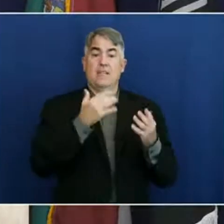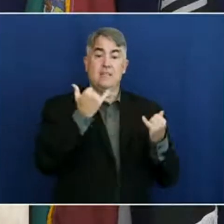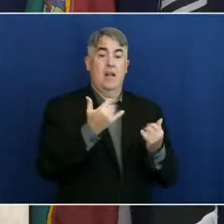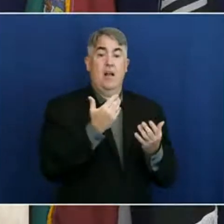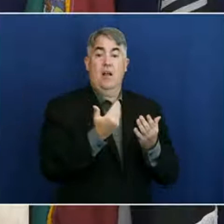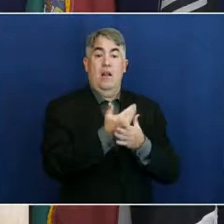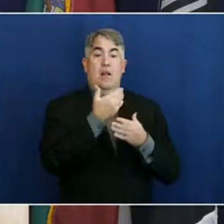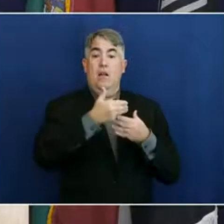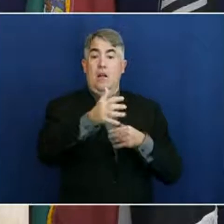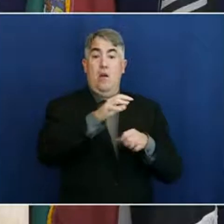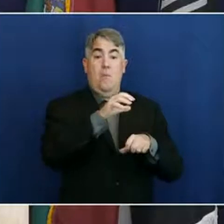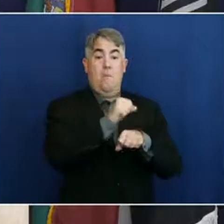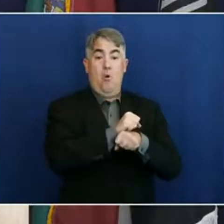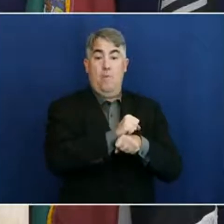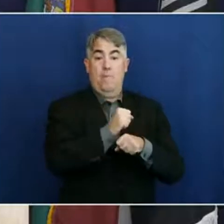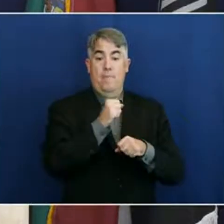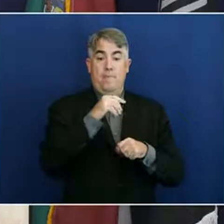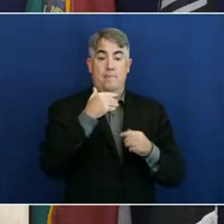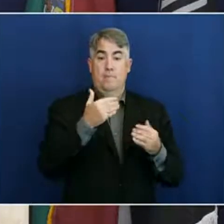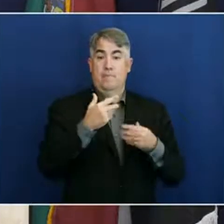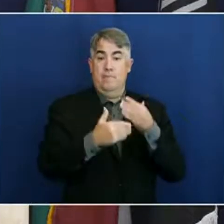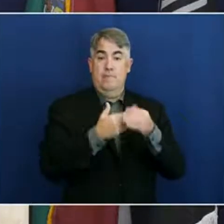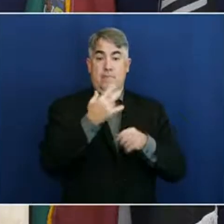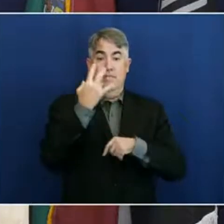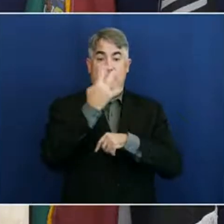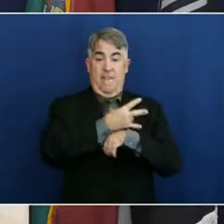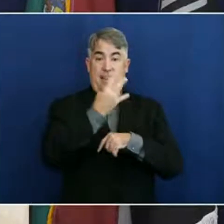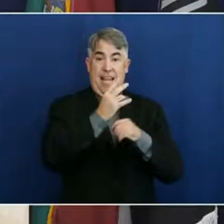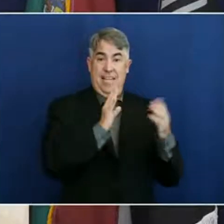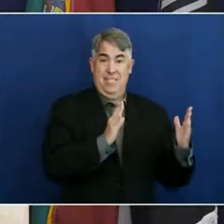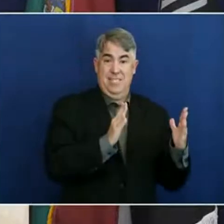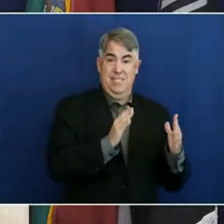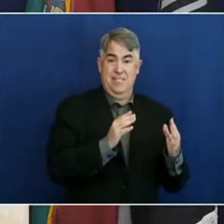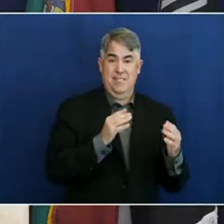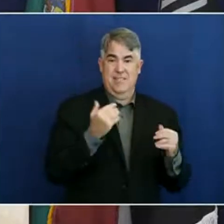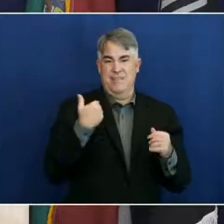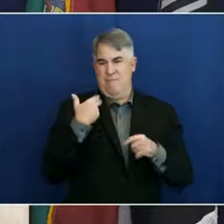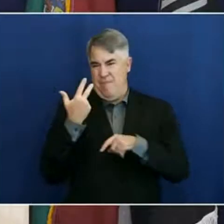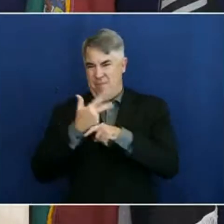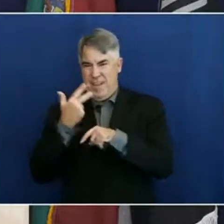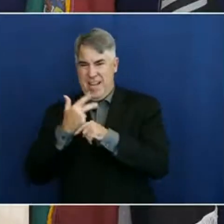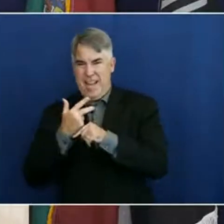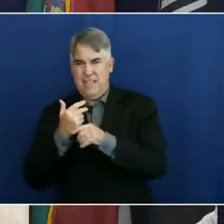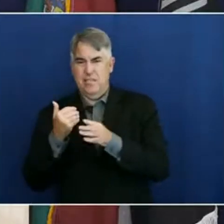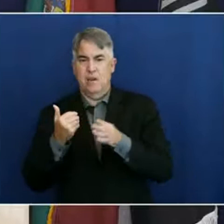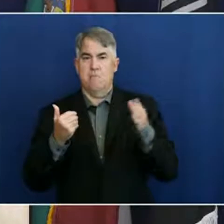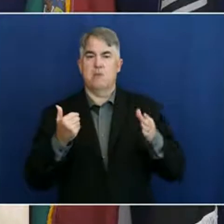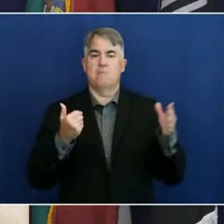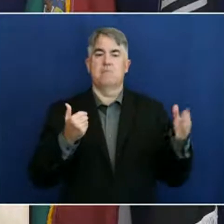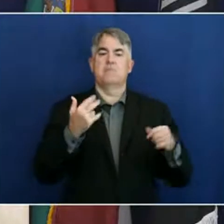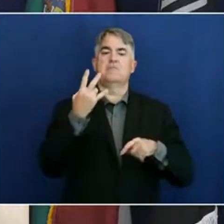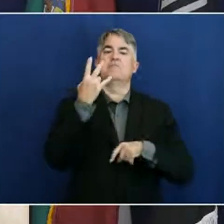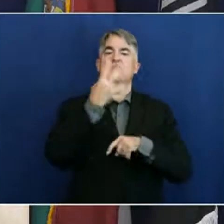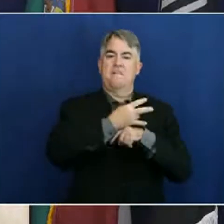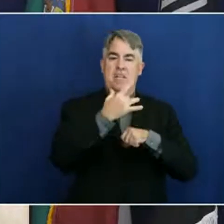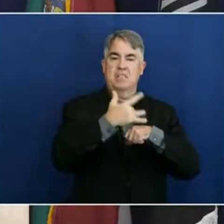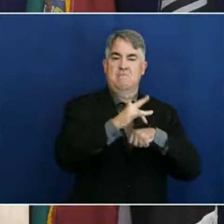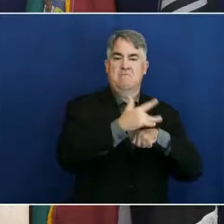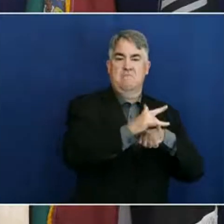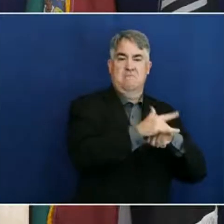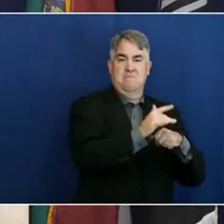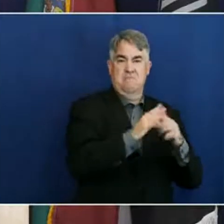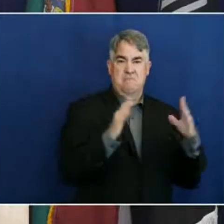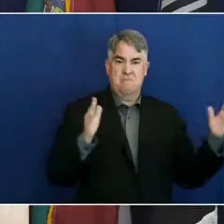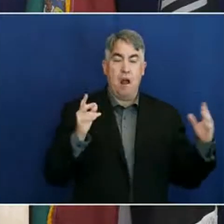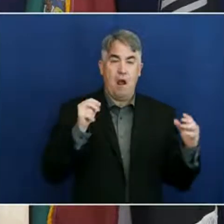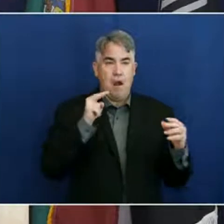out. We've been running about 2 to 3 days in advance. We're now extending it 7 days out so folks can plan a little further in advance.